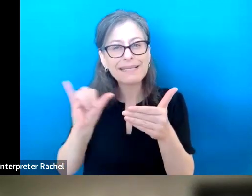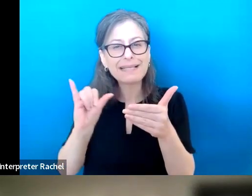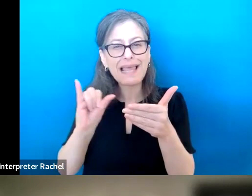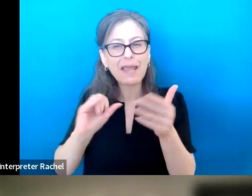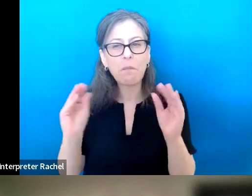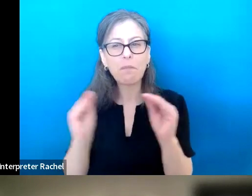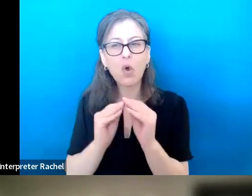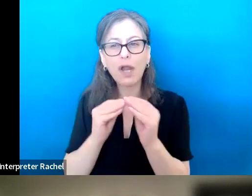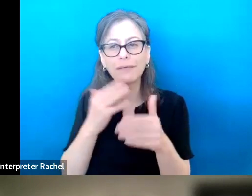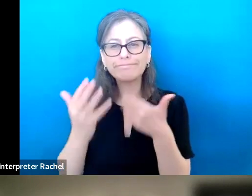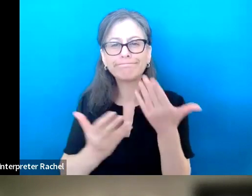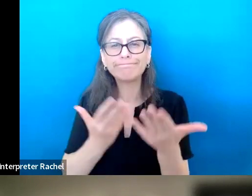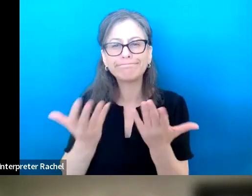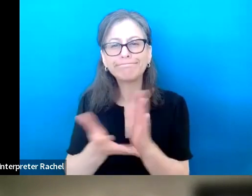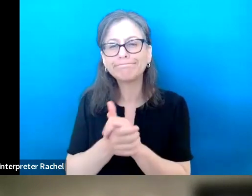more